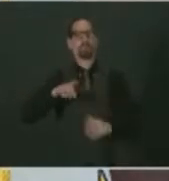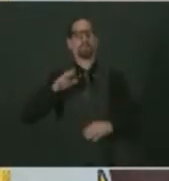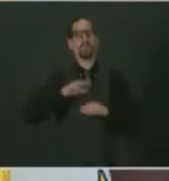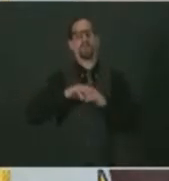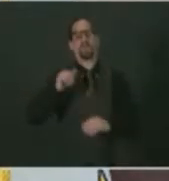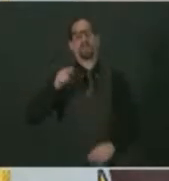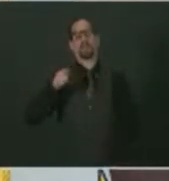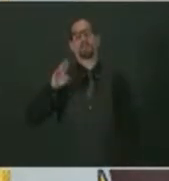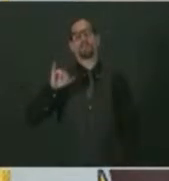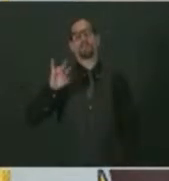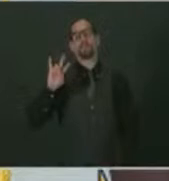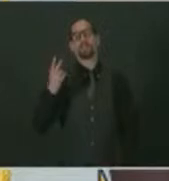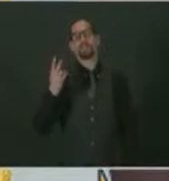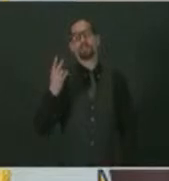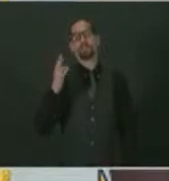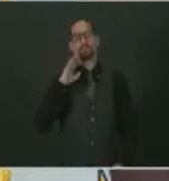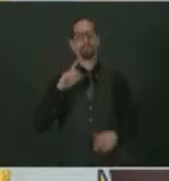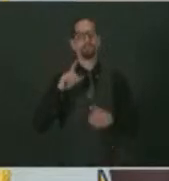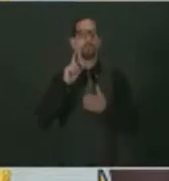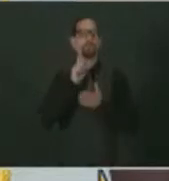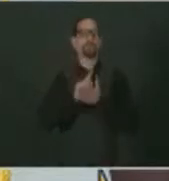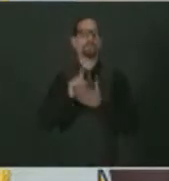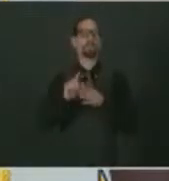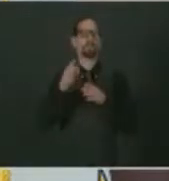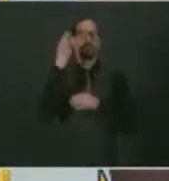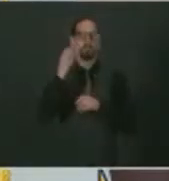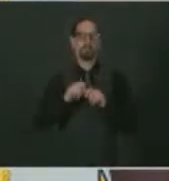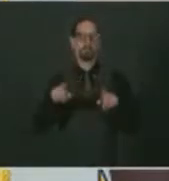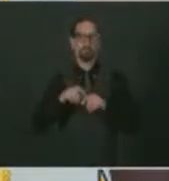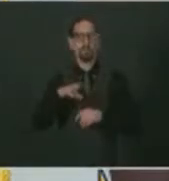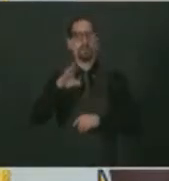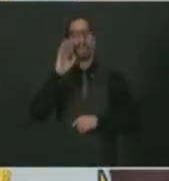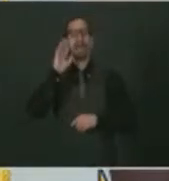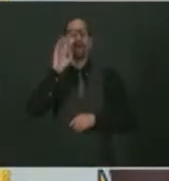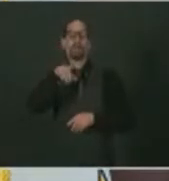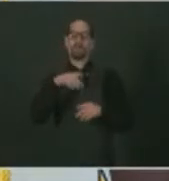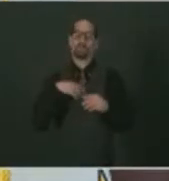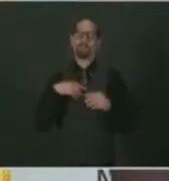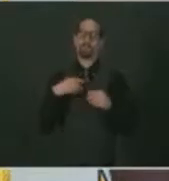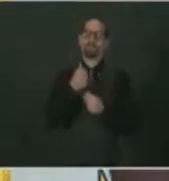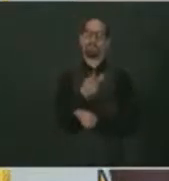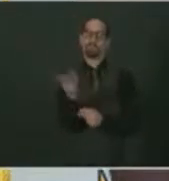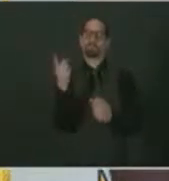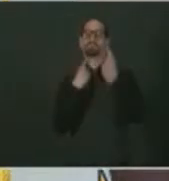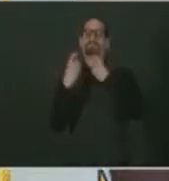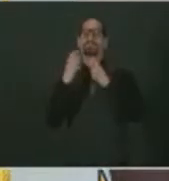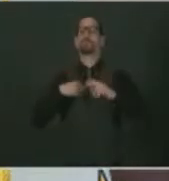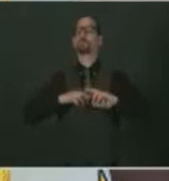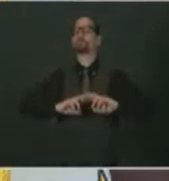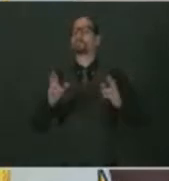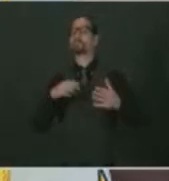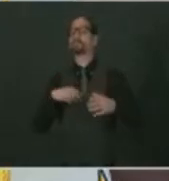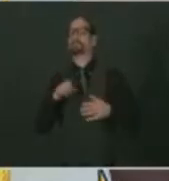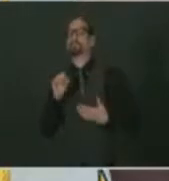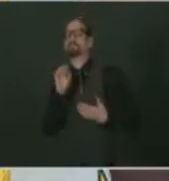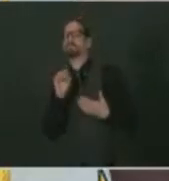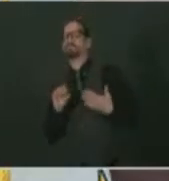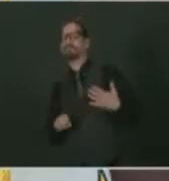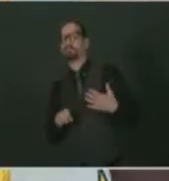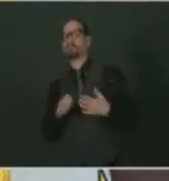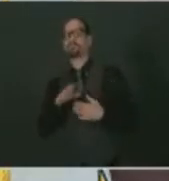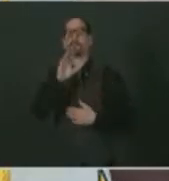to get ahead of those with a few points of additional detail. So if you're not able to sign up for the vaccine interest notification